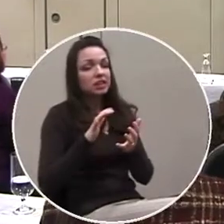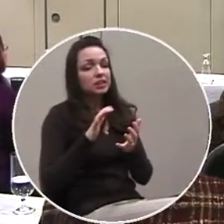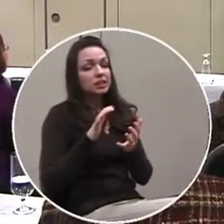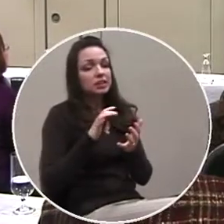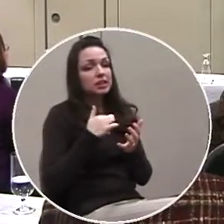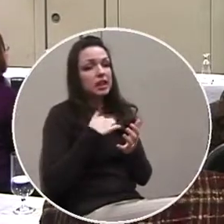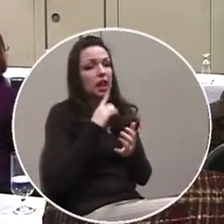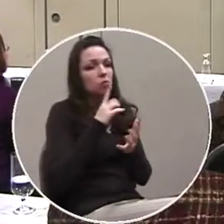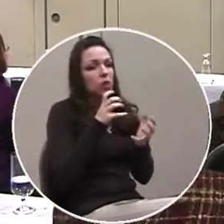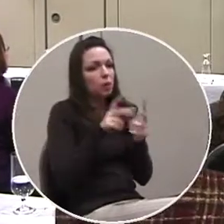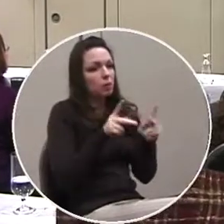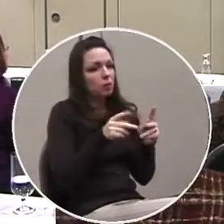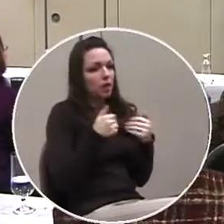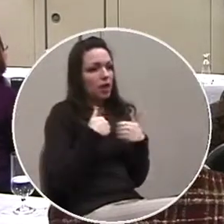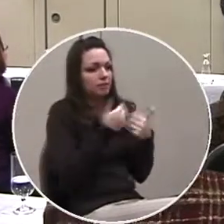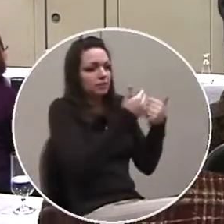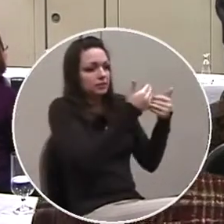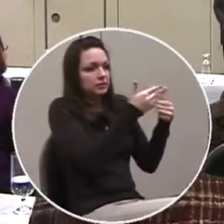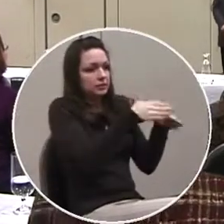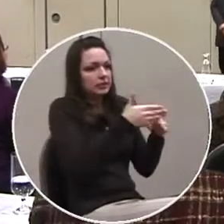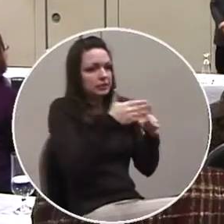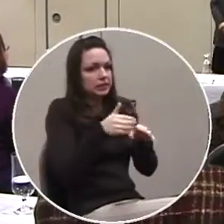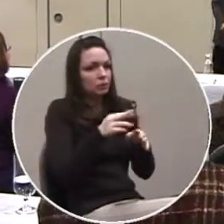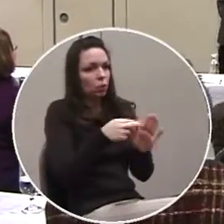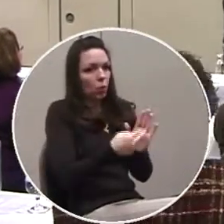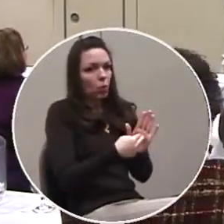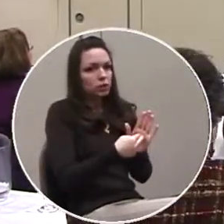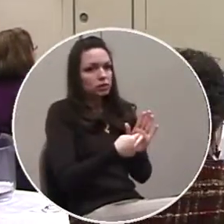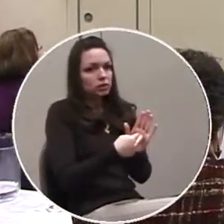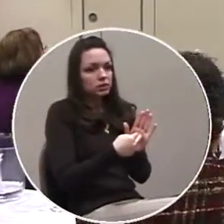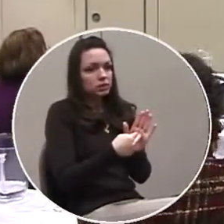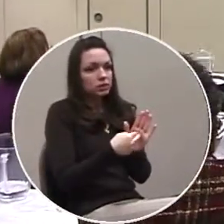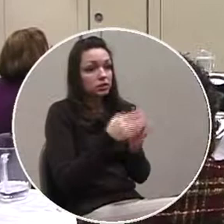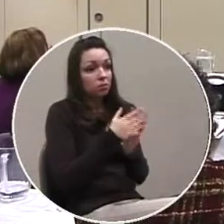I really want people to have separate roles, partly because